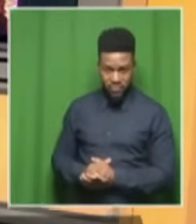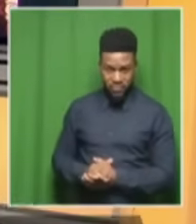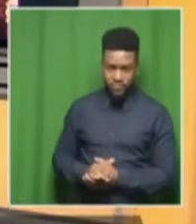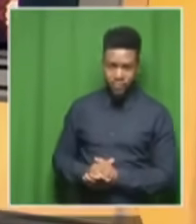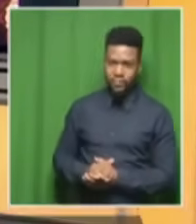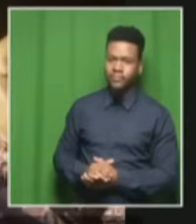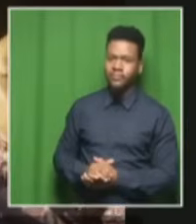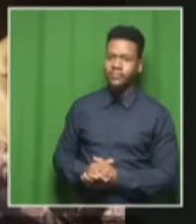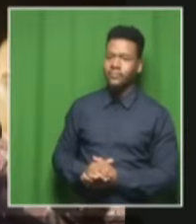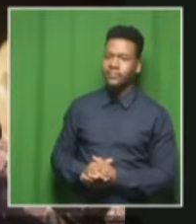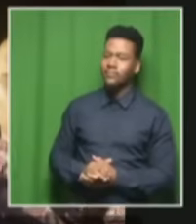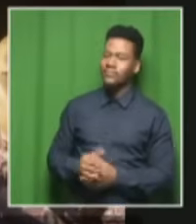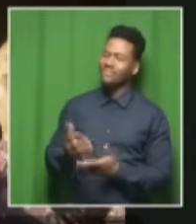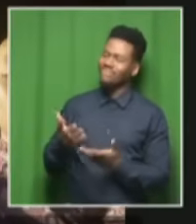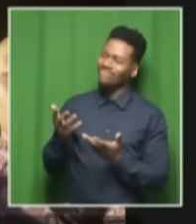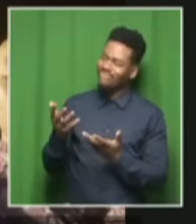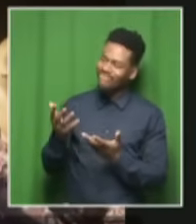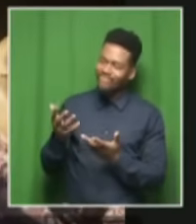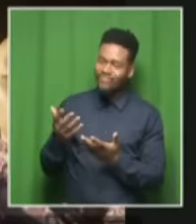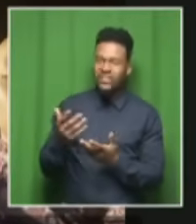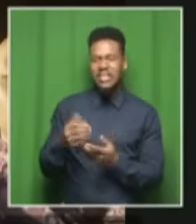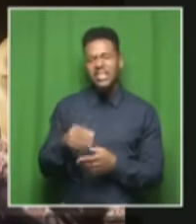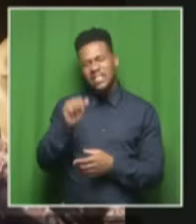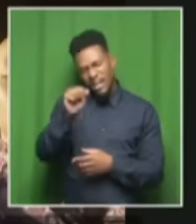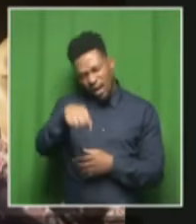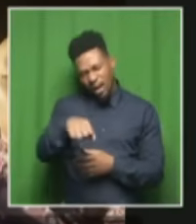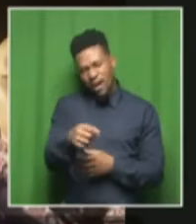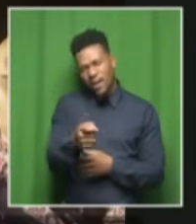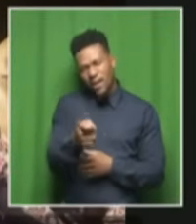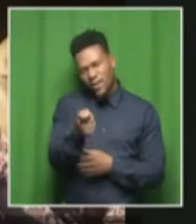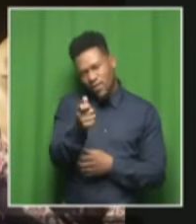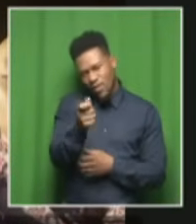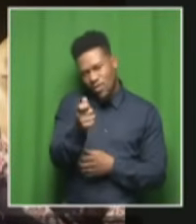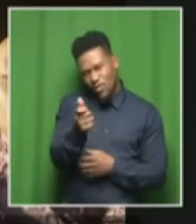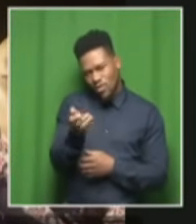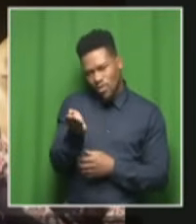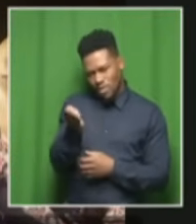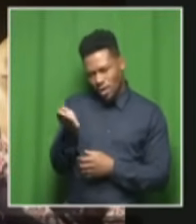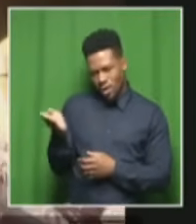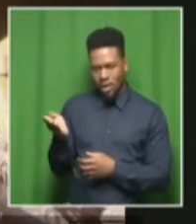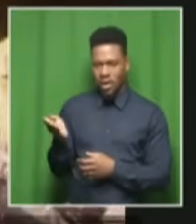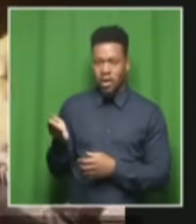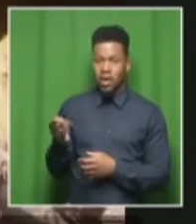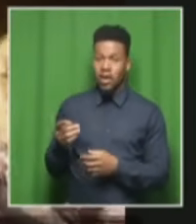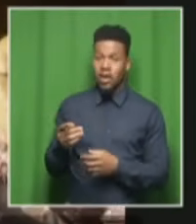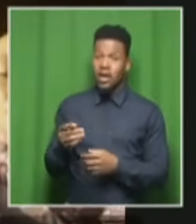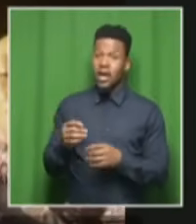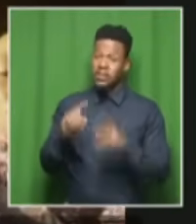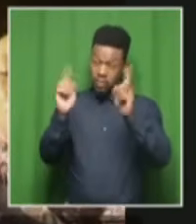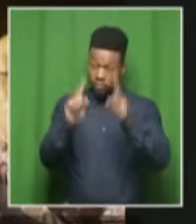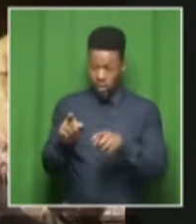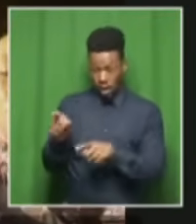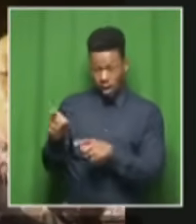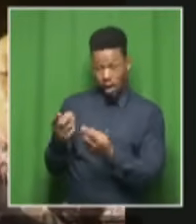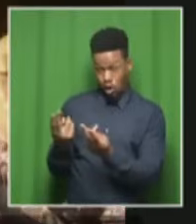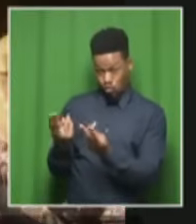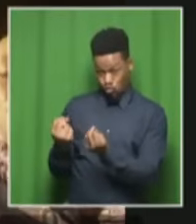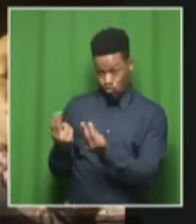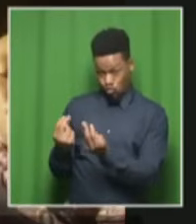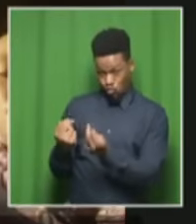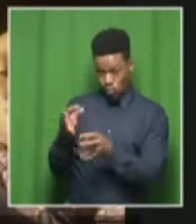Well, there are a couple of them, you know, but I'm afraid to say it's the new ones, you know, that